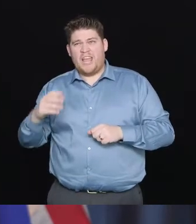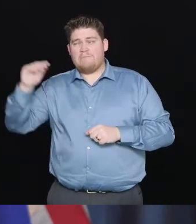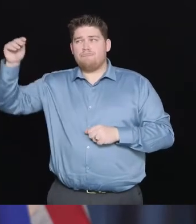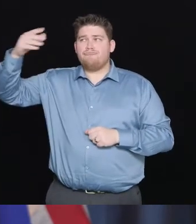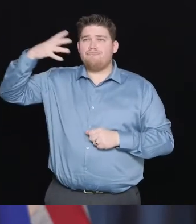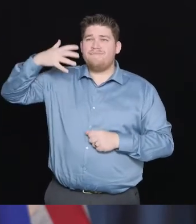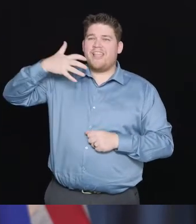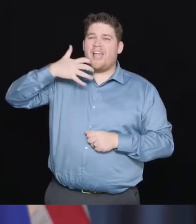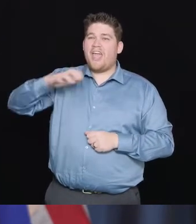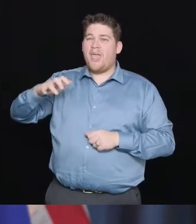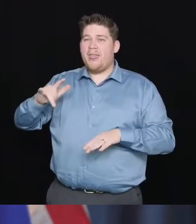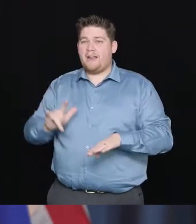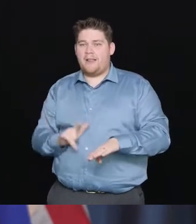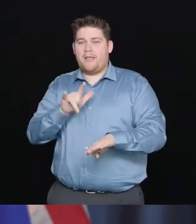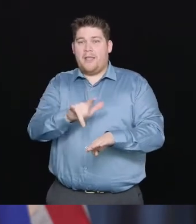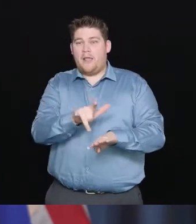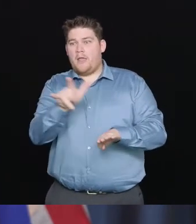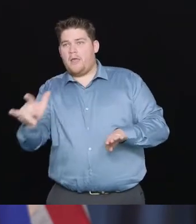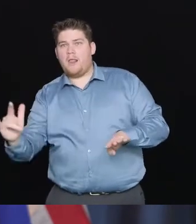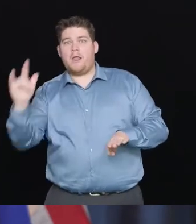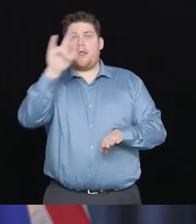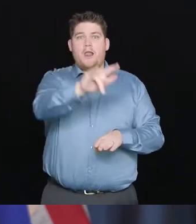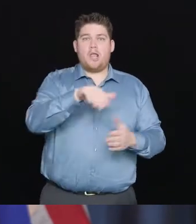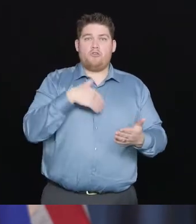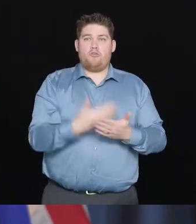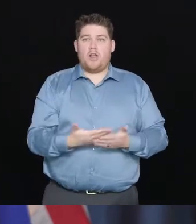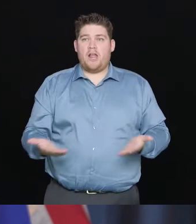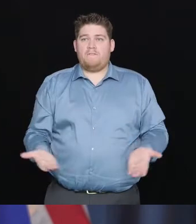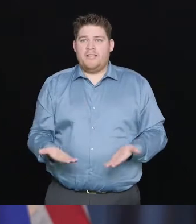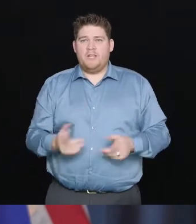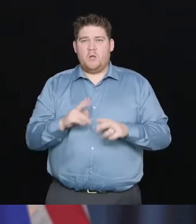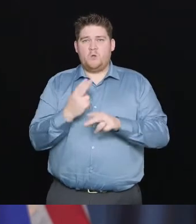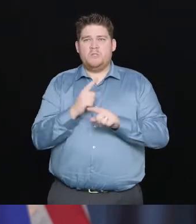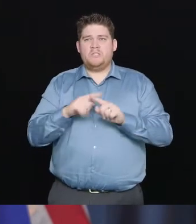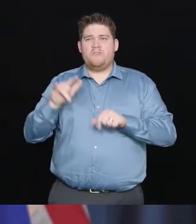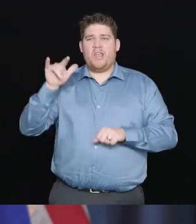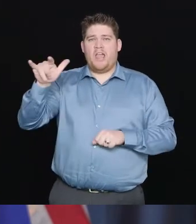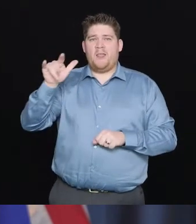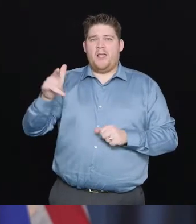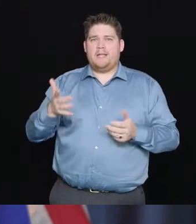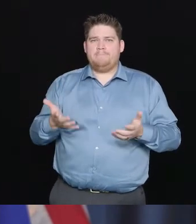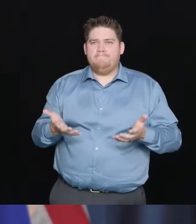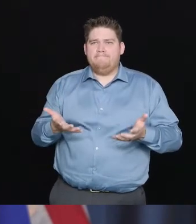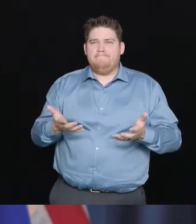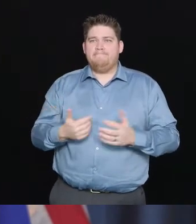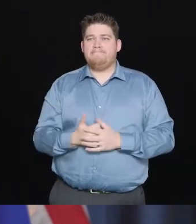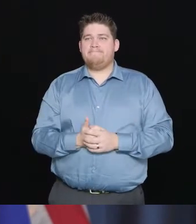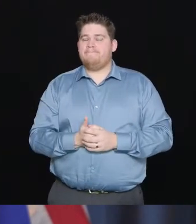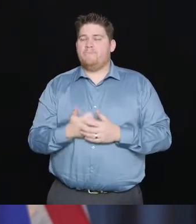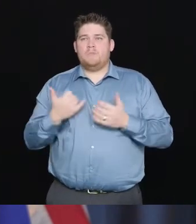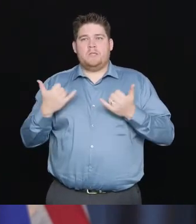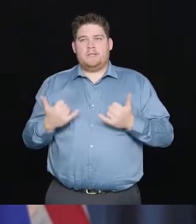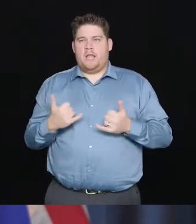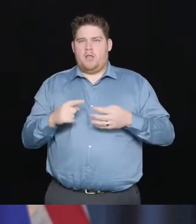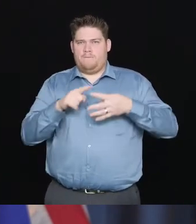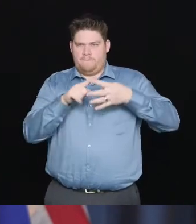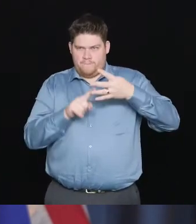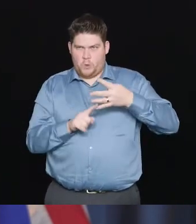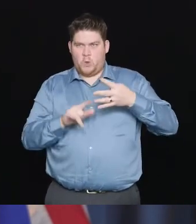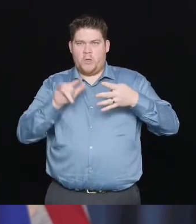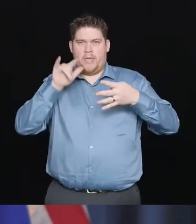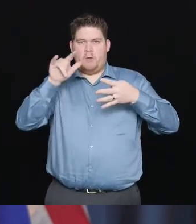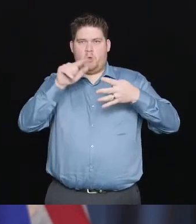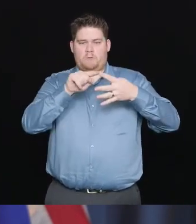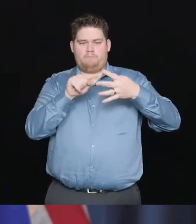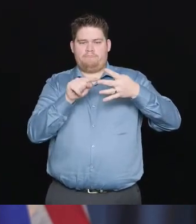been encouraging them and assisting them, ensuring they try and put in the best measures possible. In enhanced hand